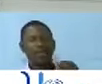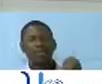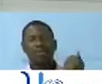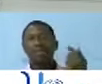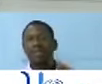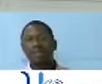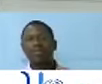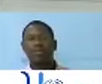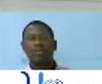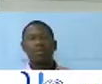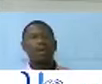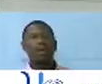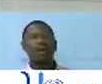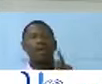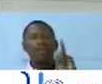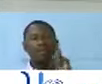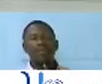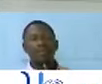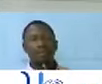Dr.